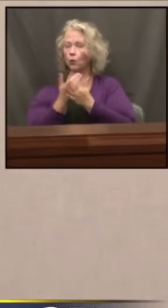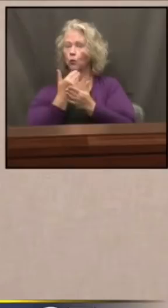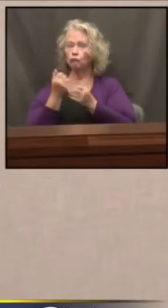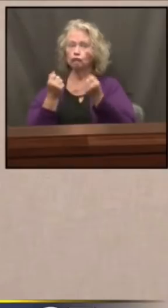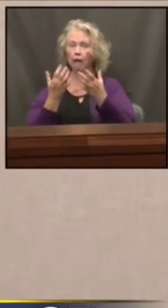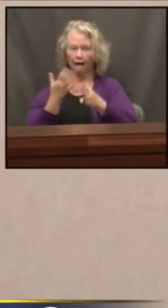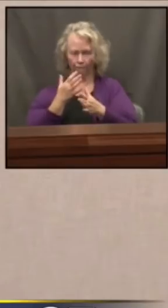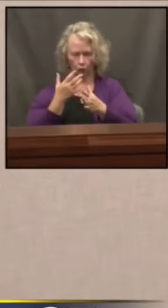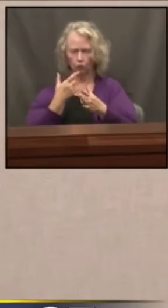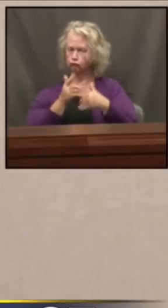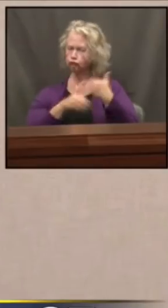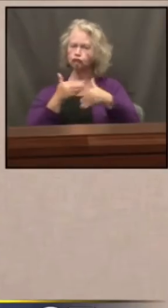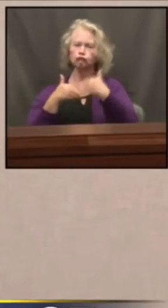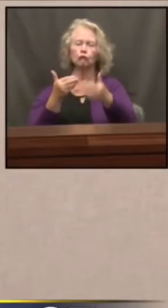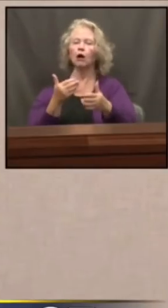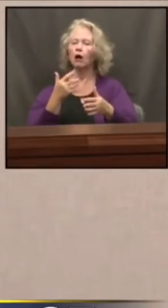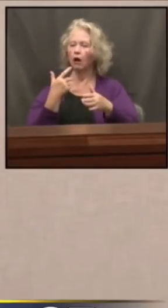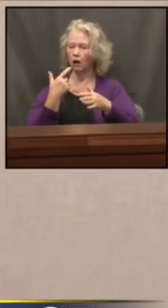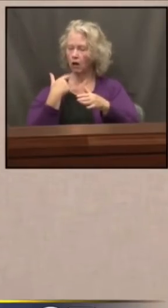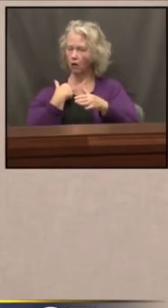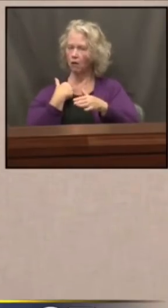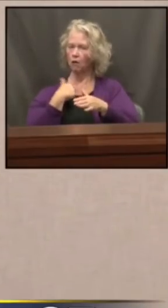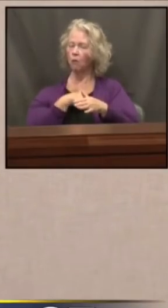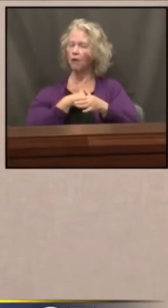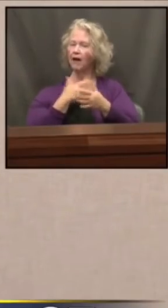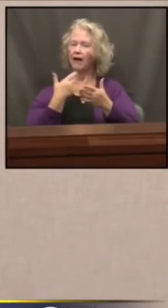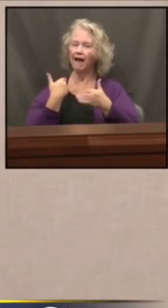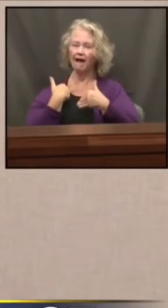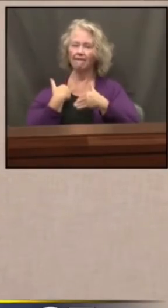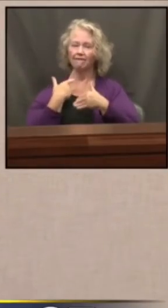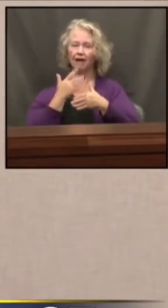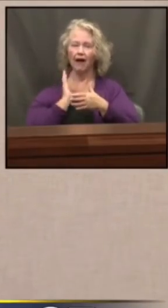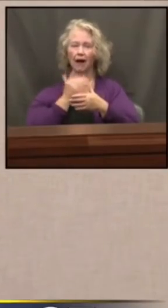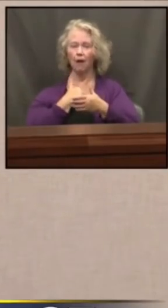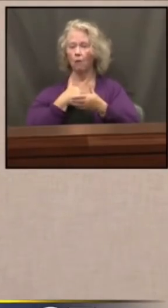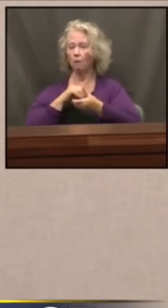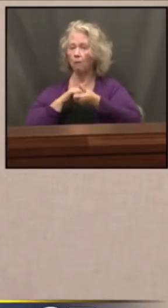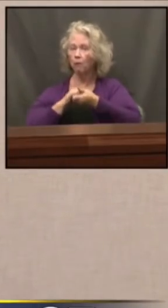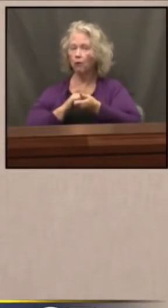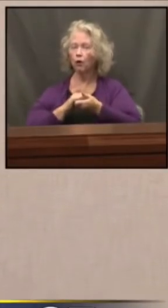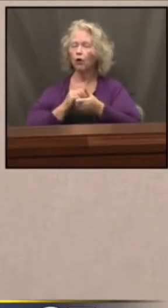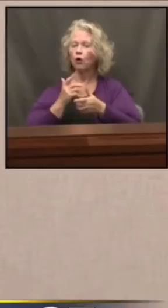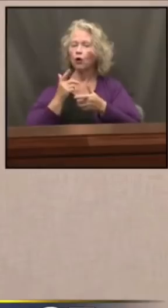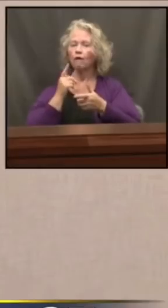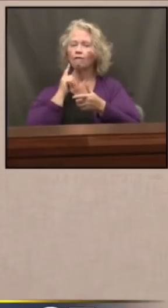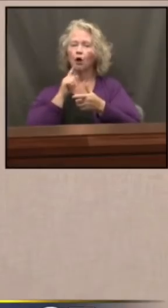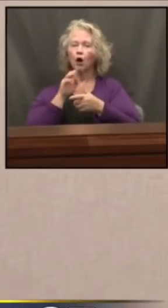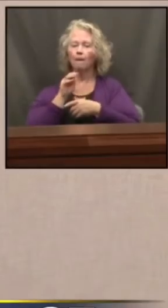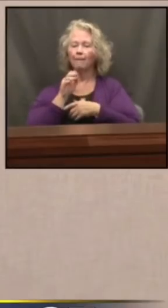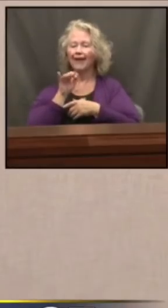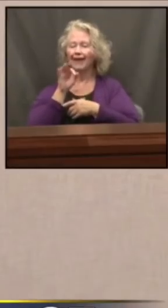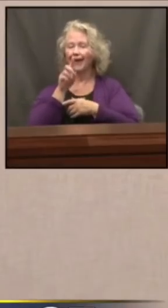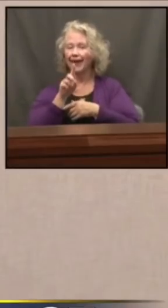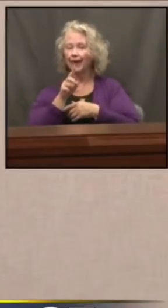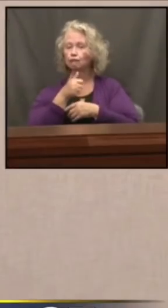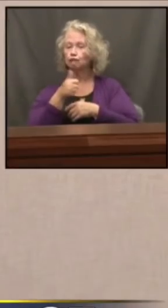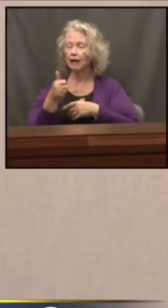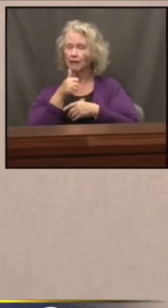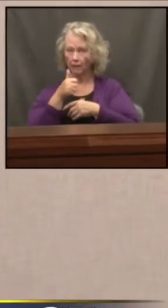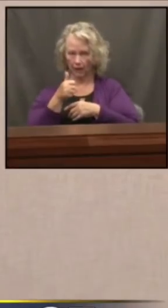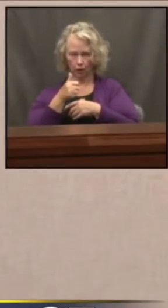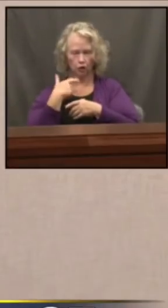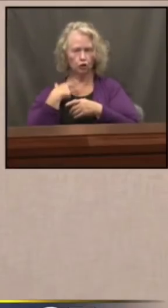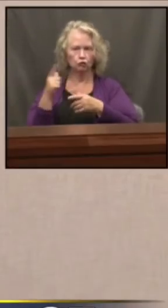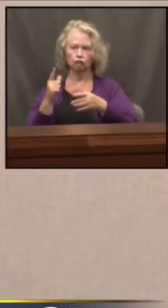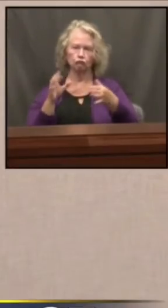through. The governor mentioned we've got our partner who does Medicaid transportation services. We've